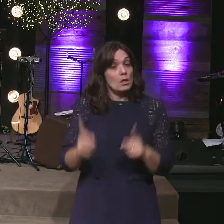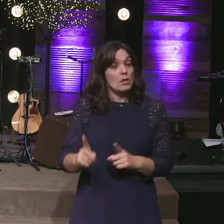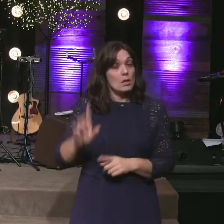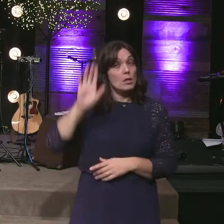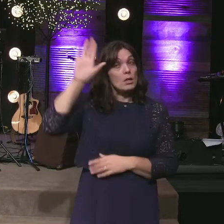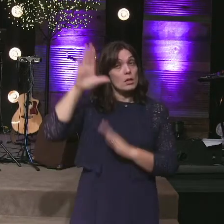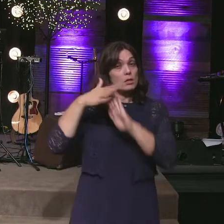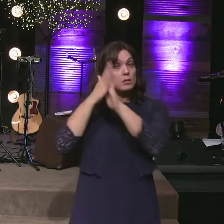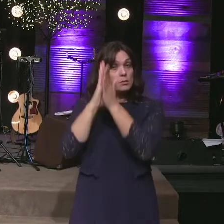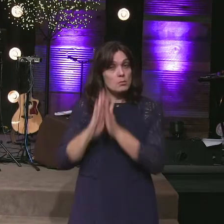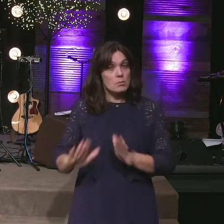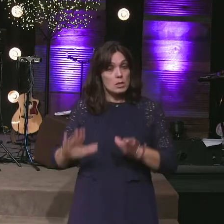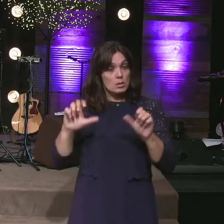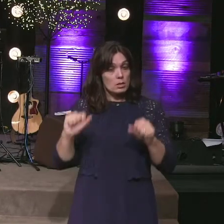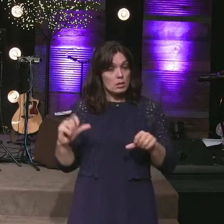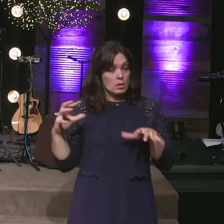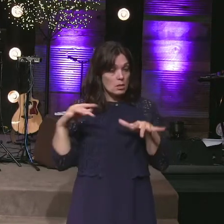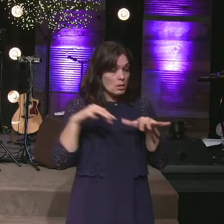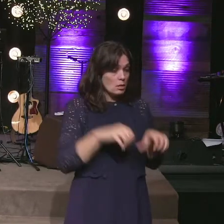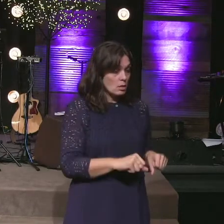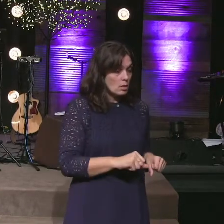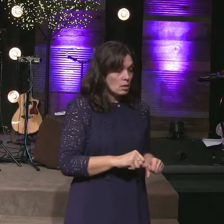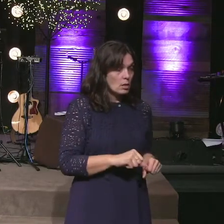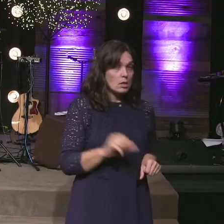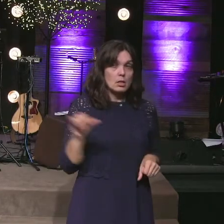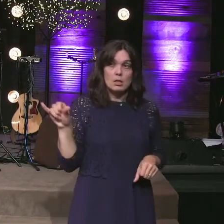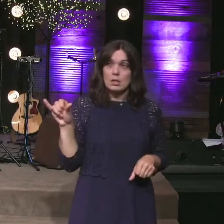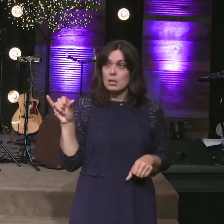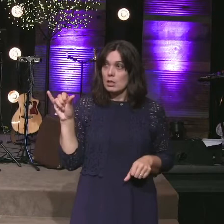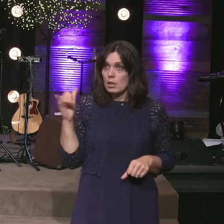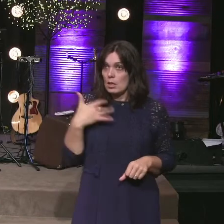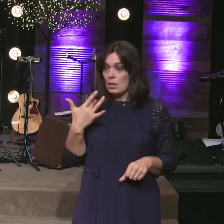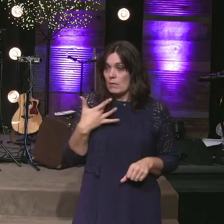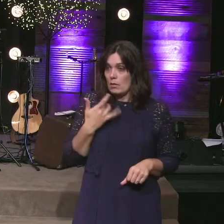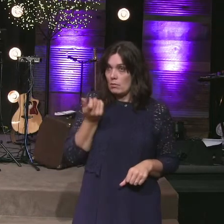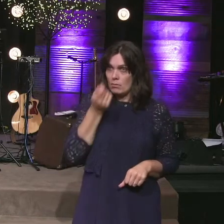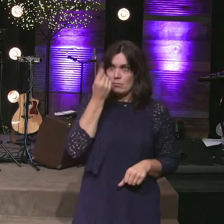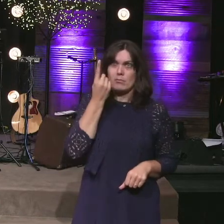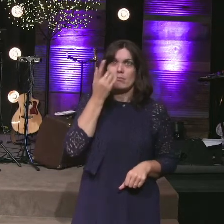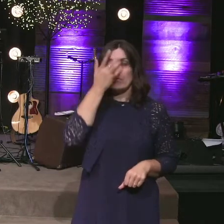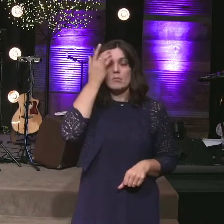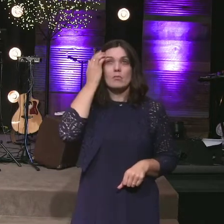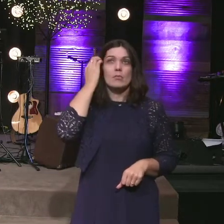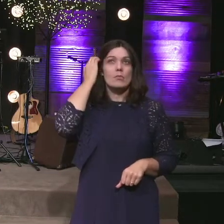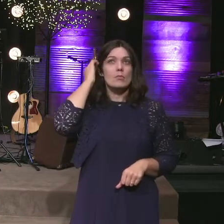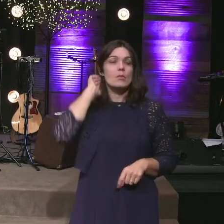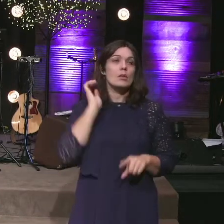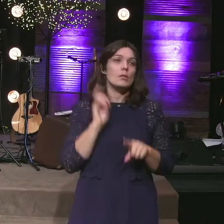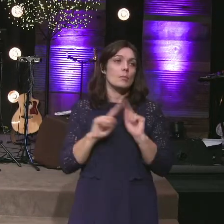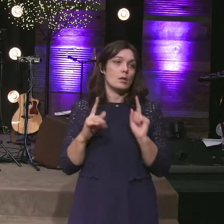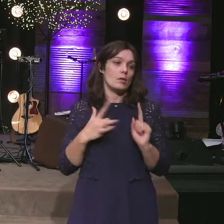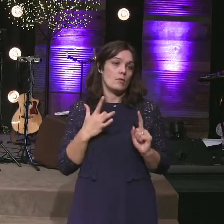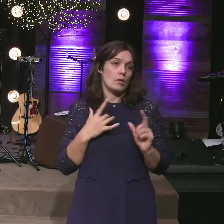that transcends understanding. It's like it doesn't make sense, but you're at peace.